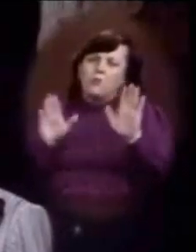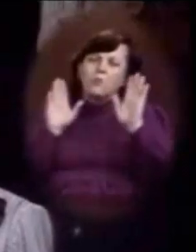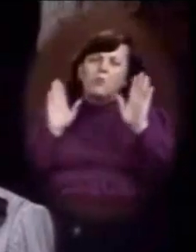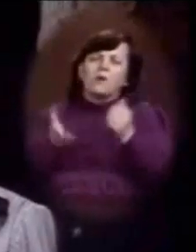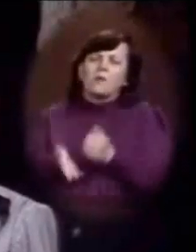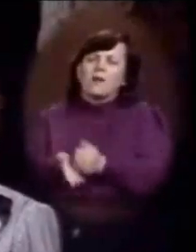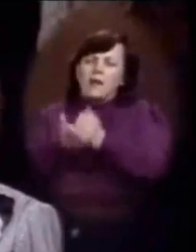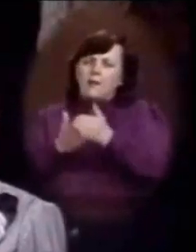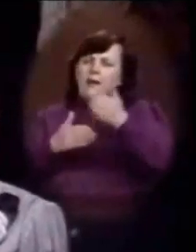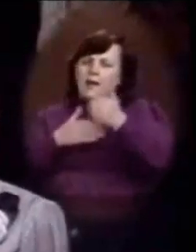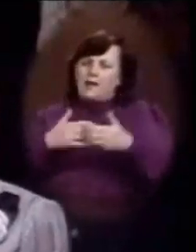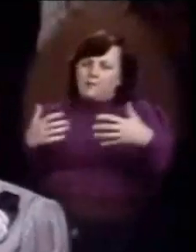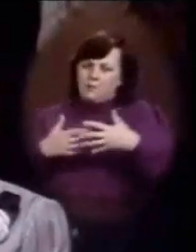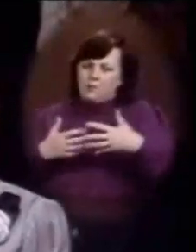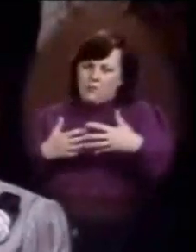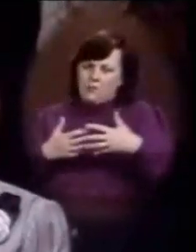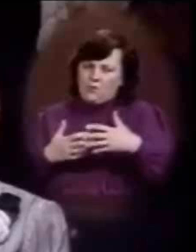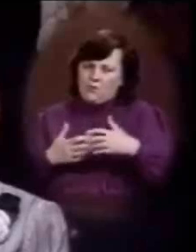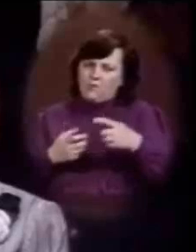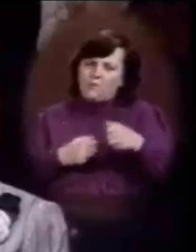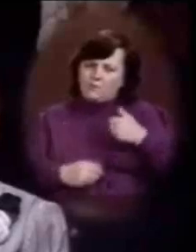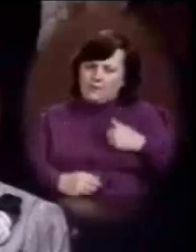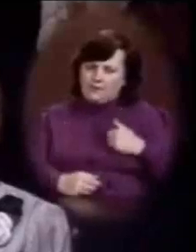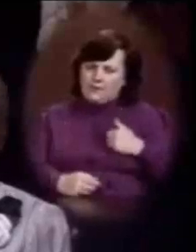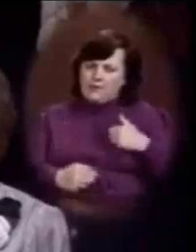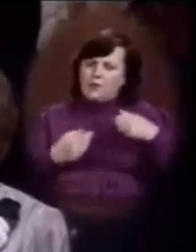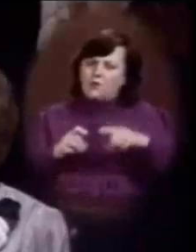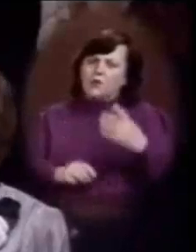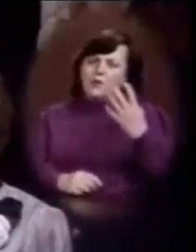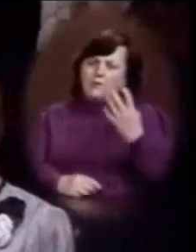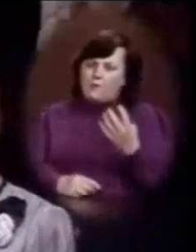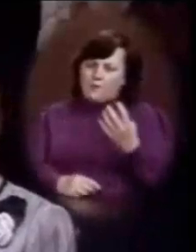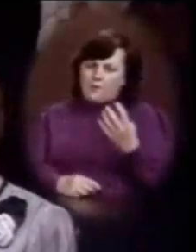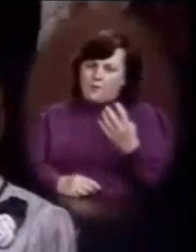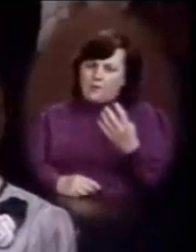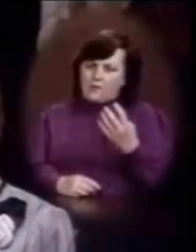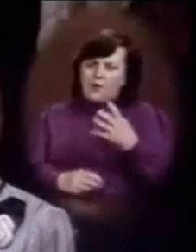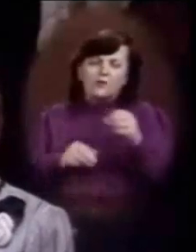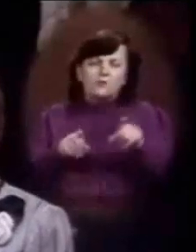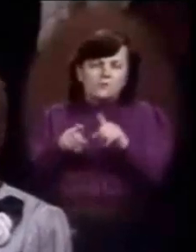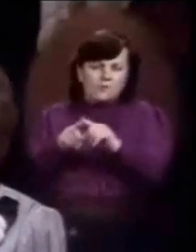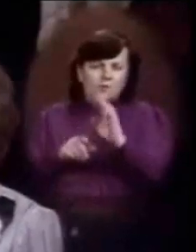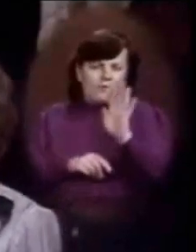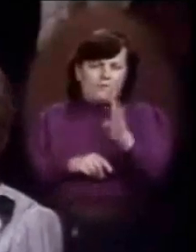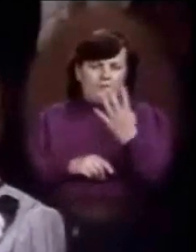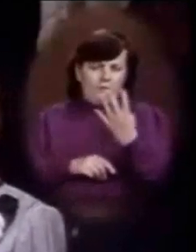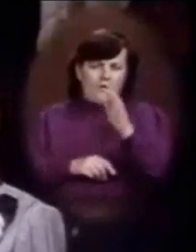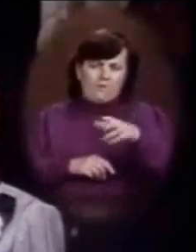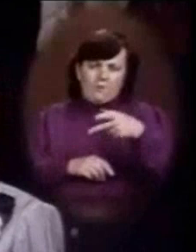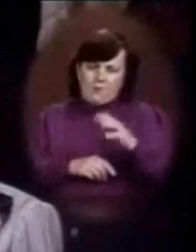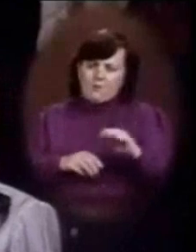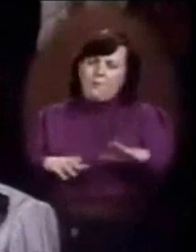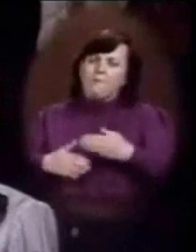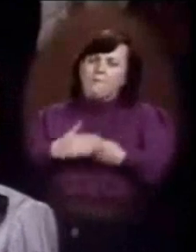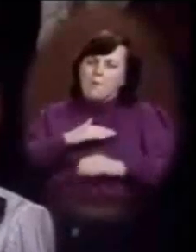years. Four Canadian Prime Ministers, including Sir John Macdonald, were born in Britain, and the only